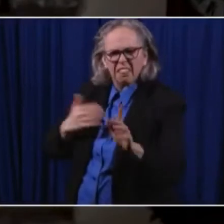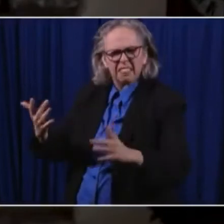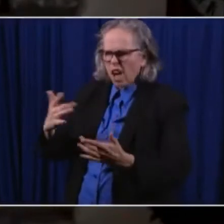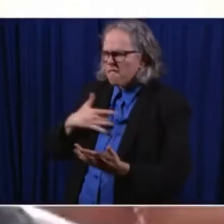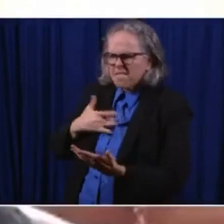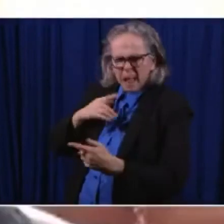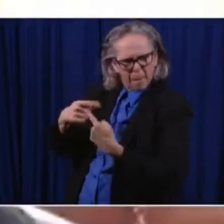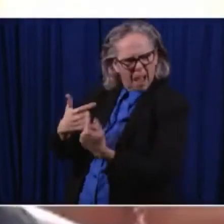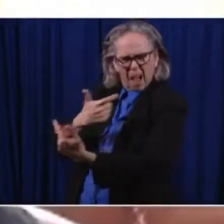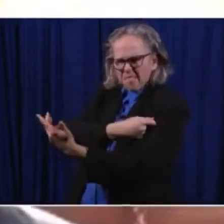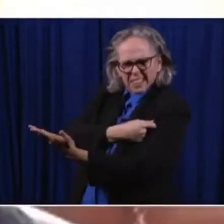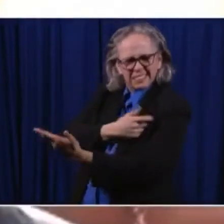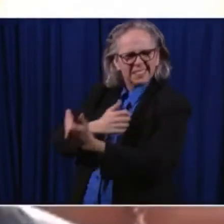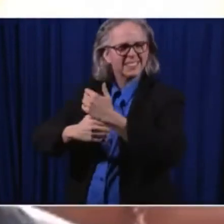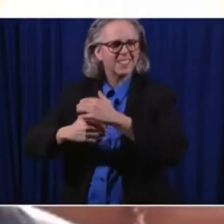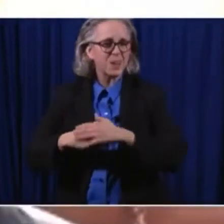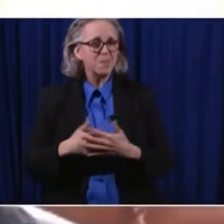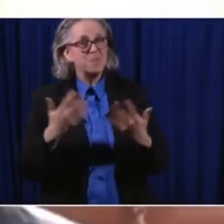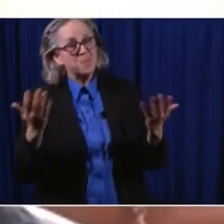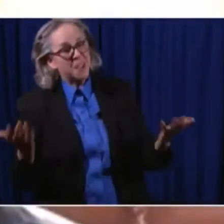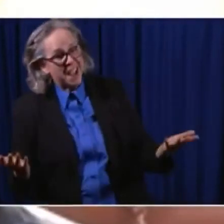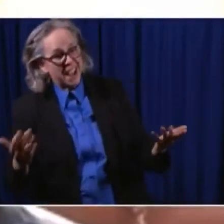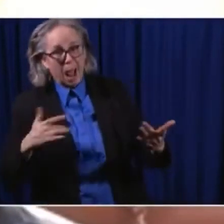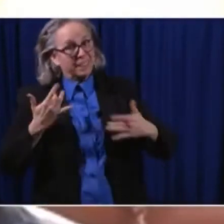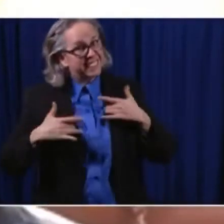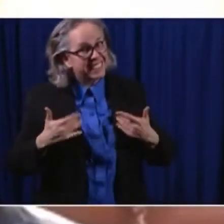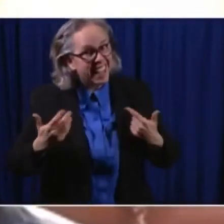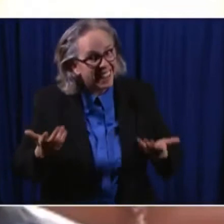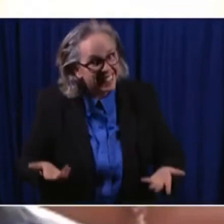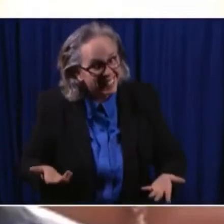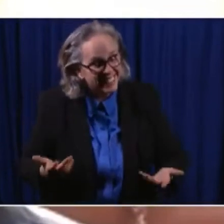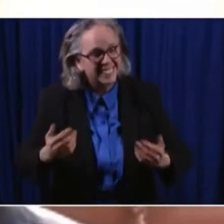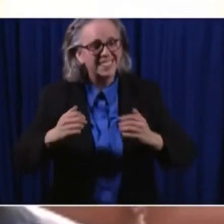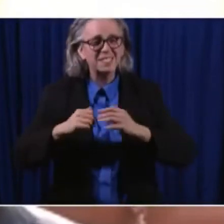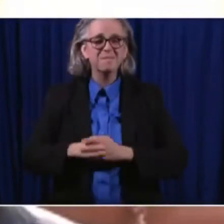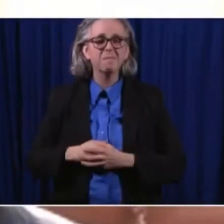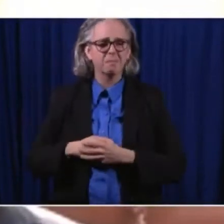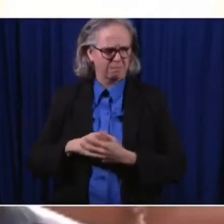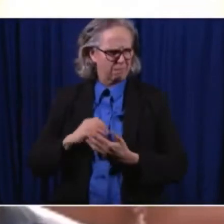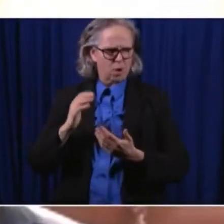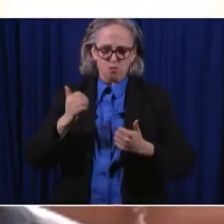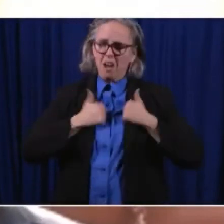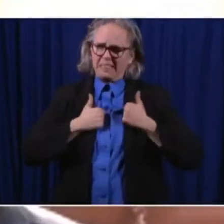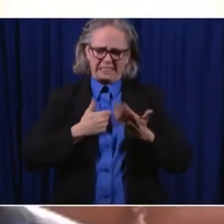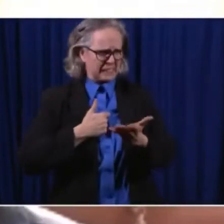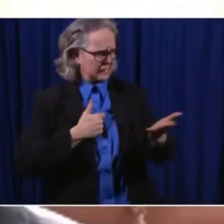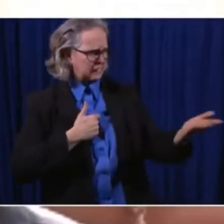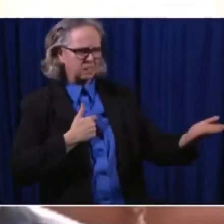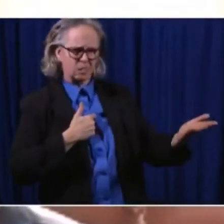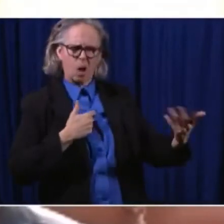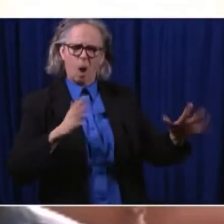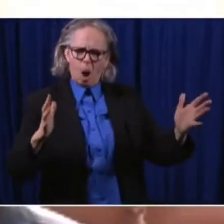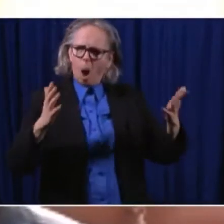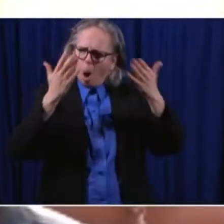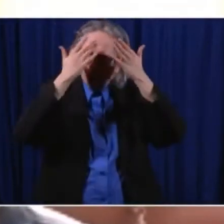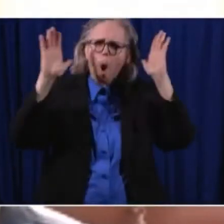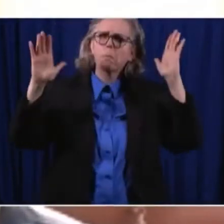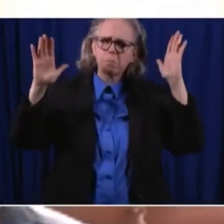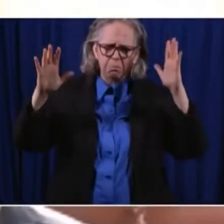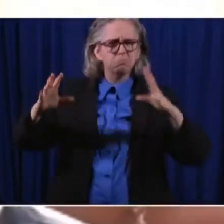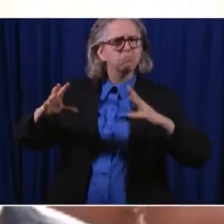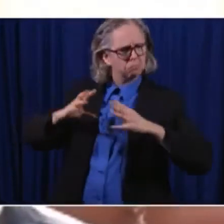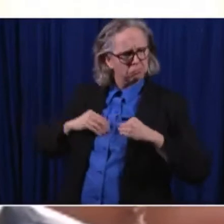I'm excited. Our residents they've been very receptive, very excited. Families were